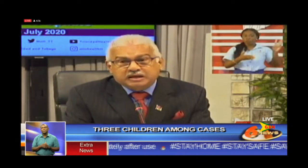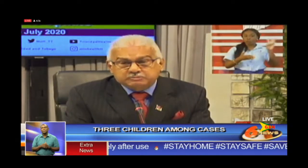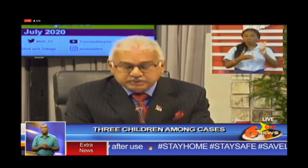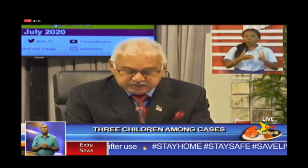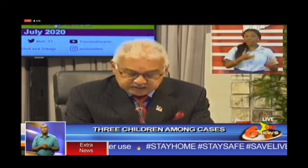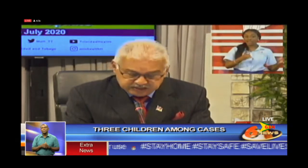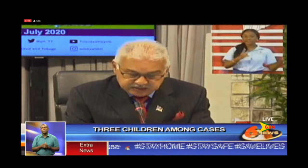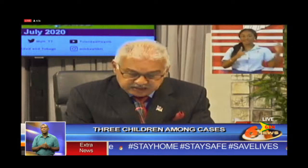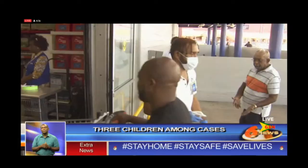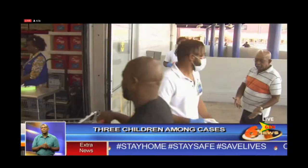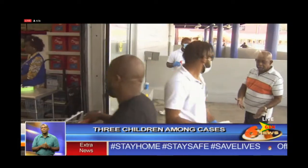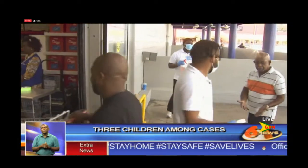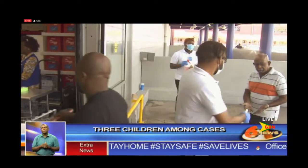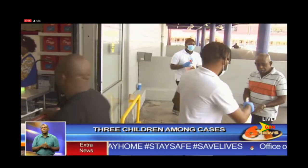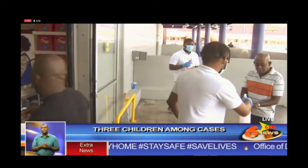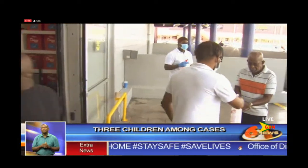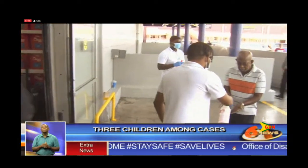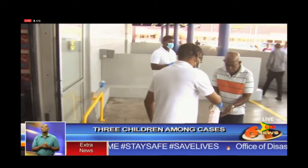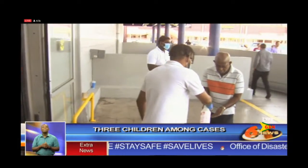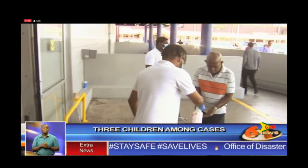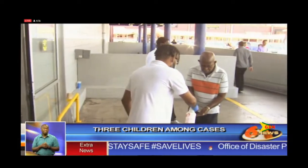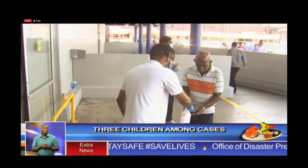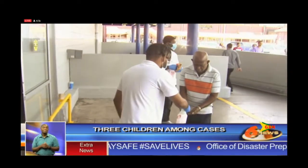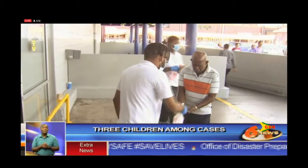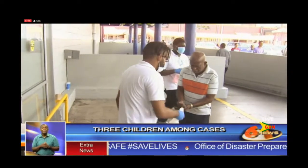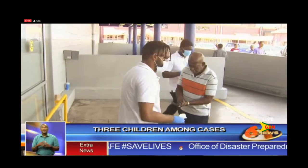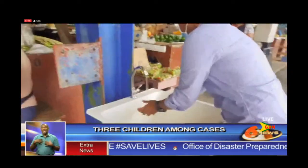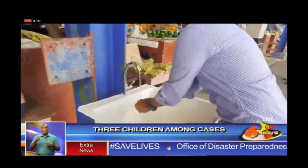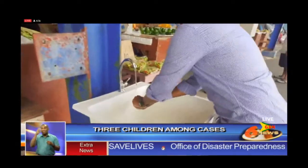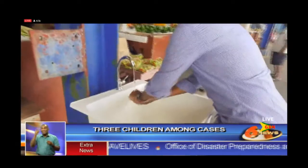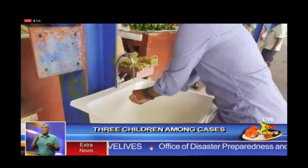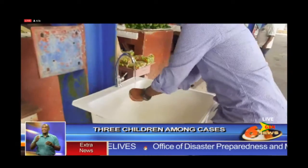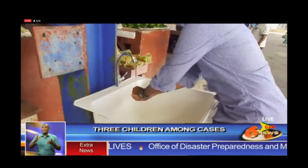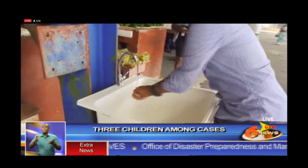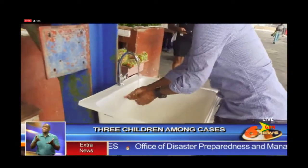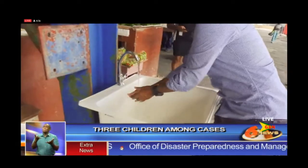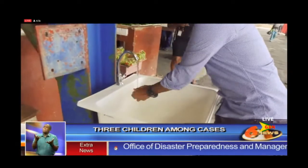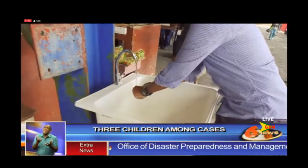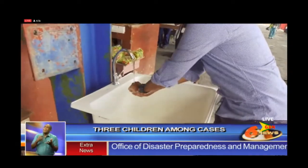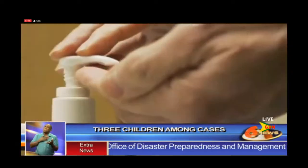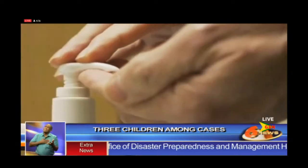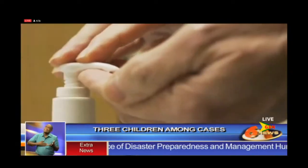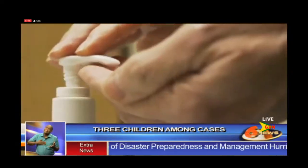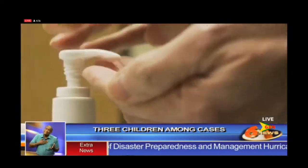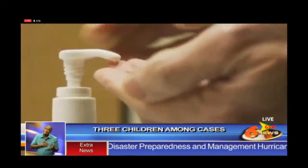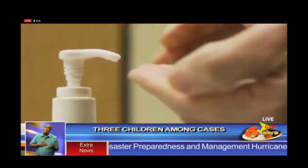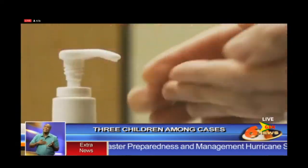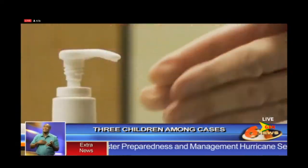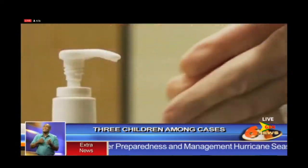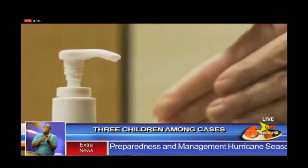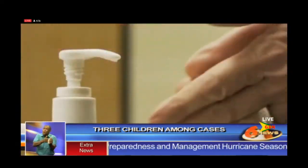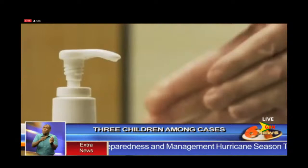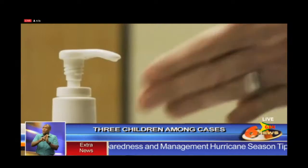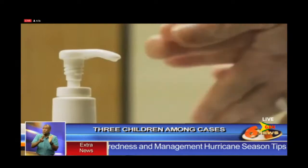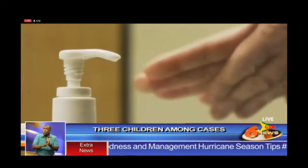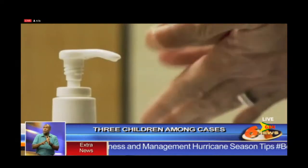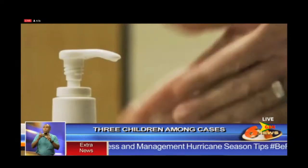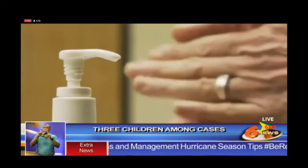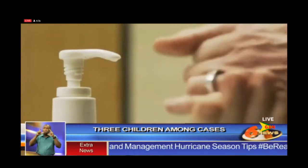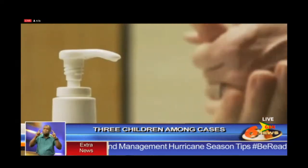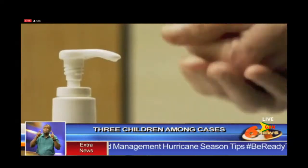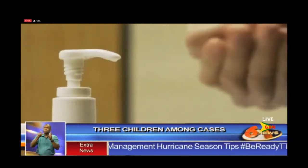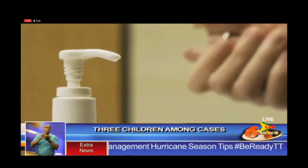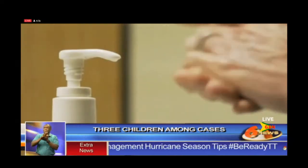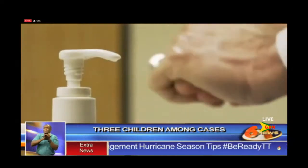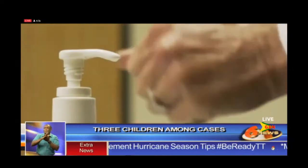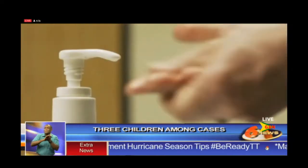on the back burner. The health minister is imploring persons to observe all health guidelines moving forward so as to deter